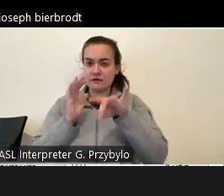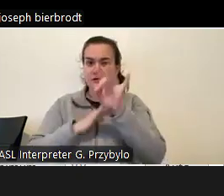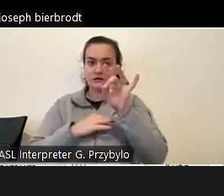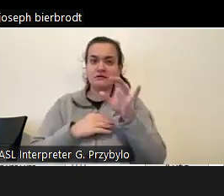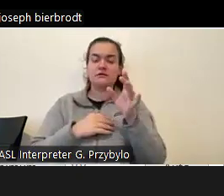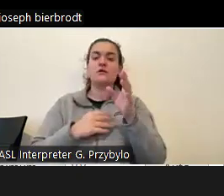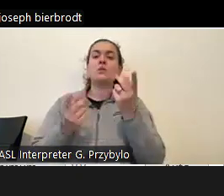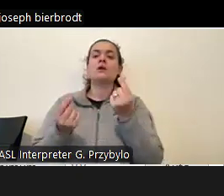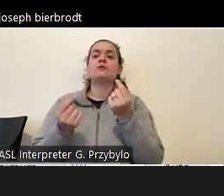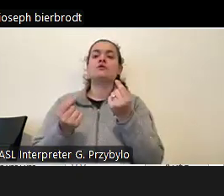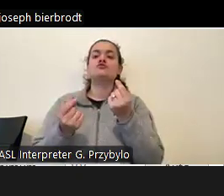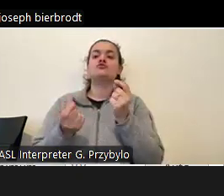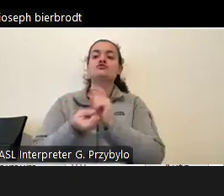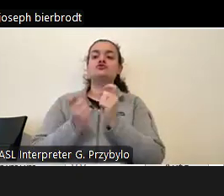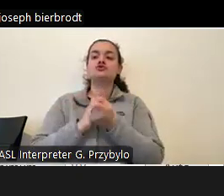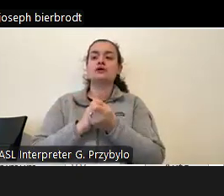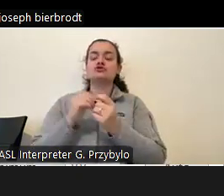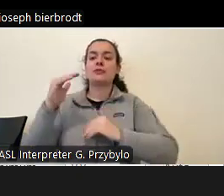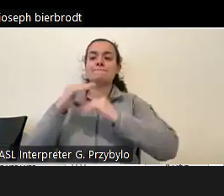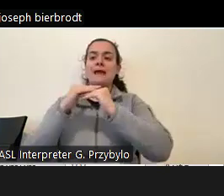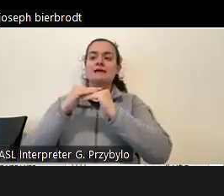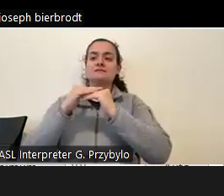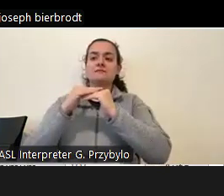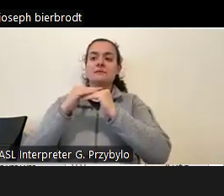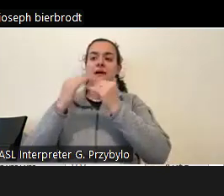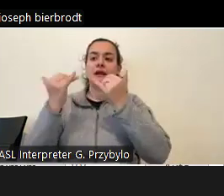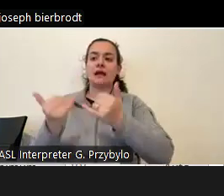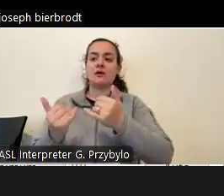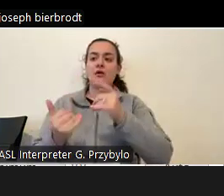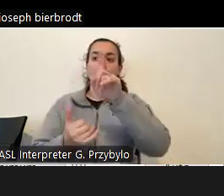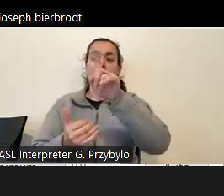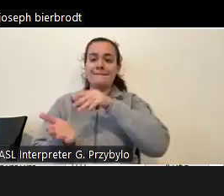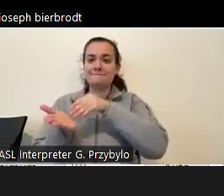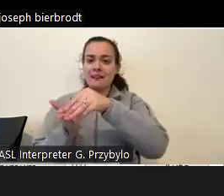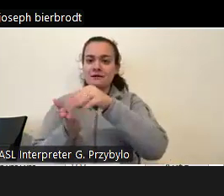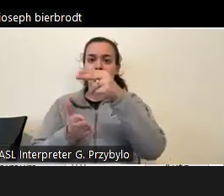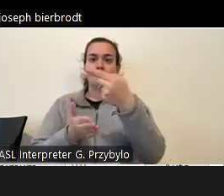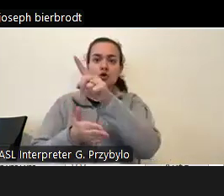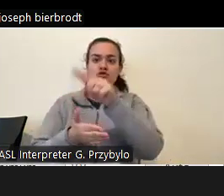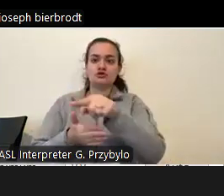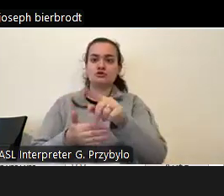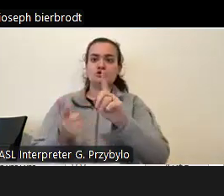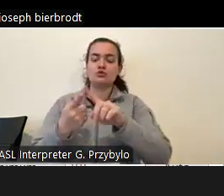the maximum now, instead of 1 million hertz, 10,000 hertz.